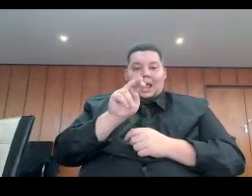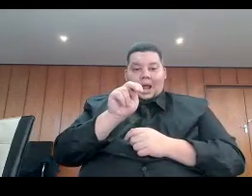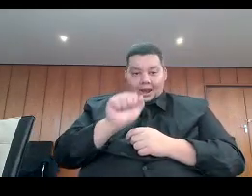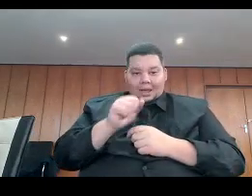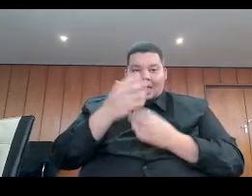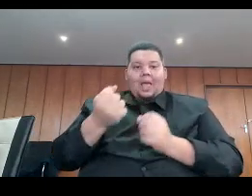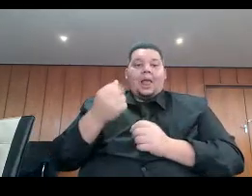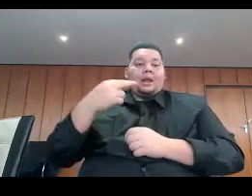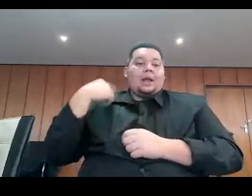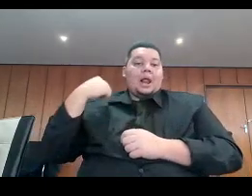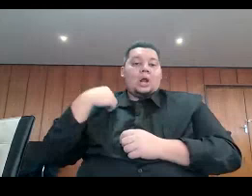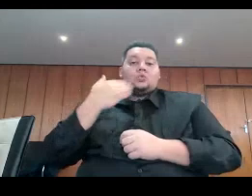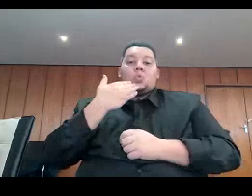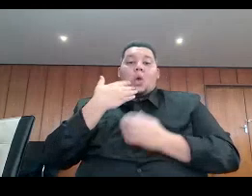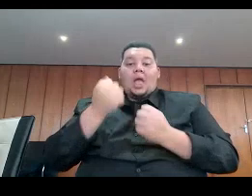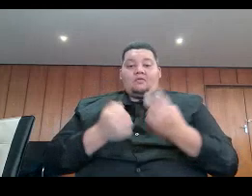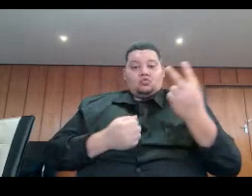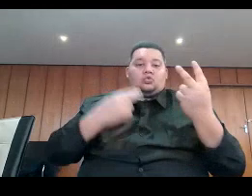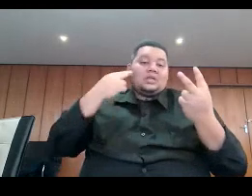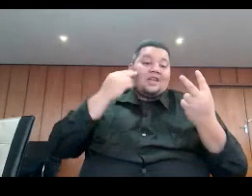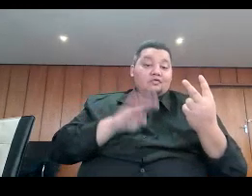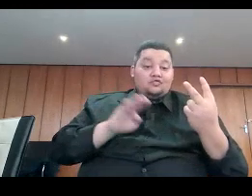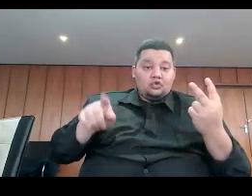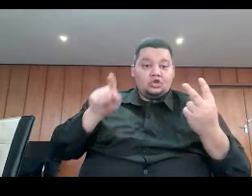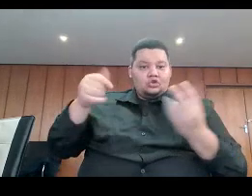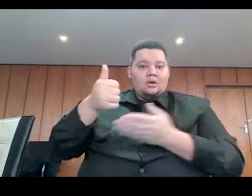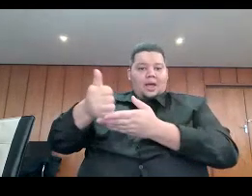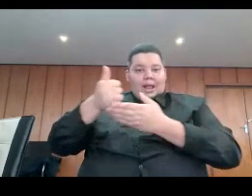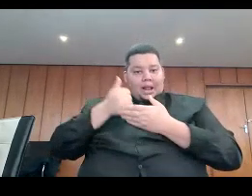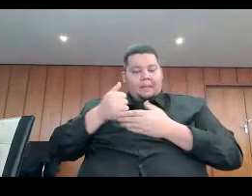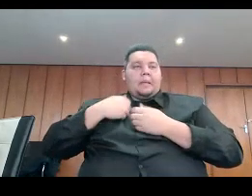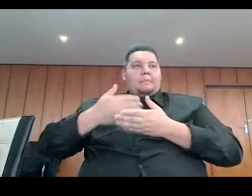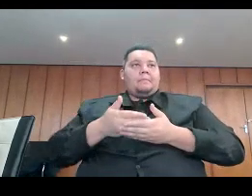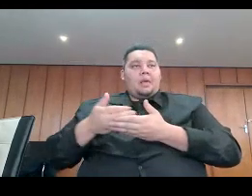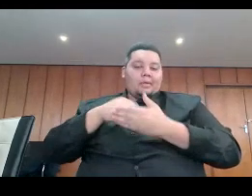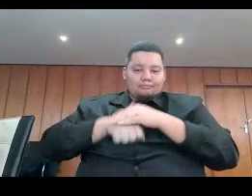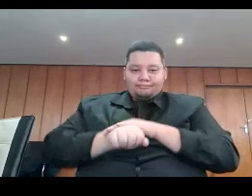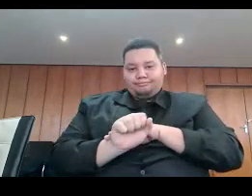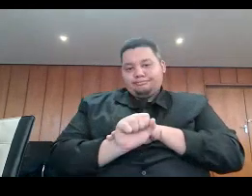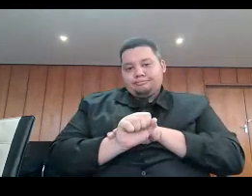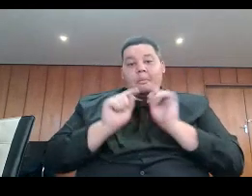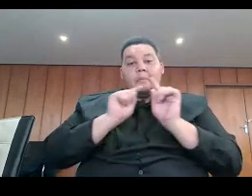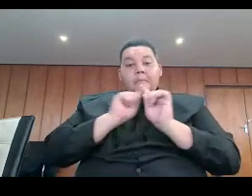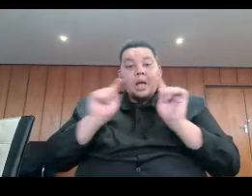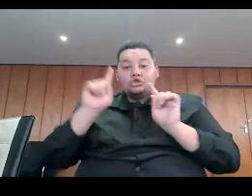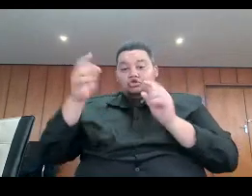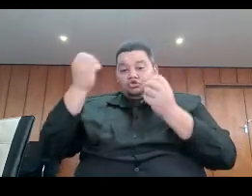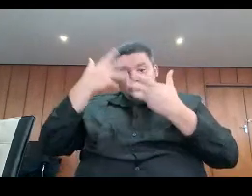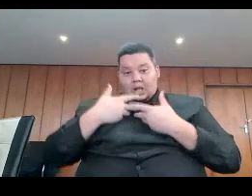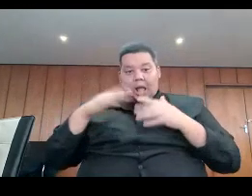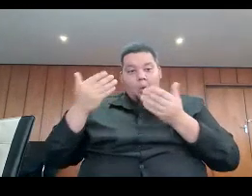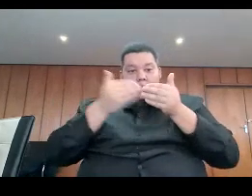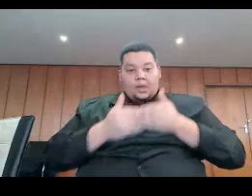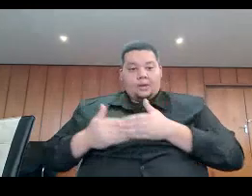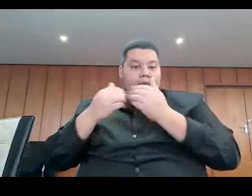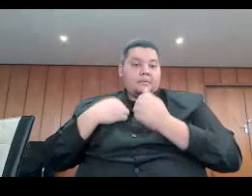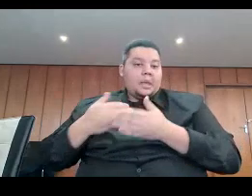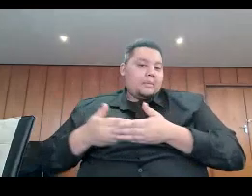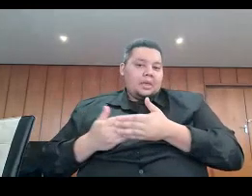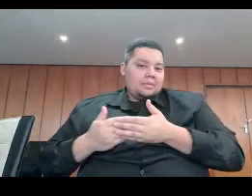was a nurse there who had 2 deaf children, and she helped me to deliver my baby, but she did not tell me how to take care of